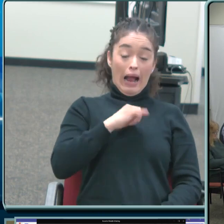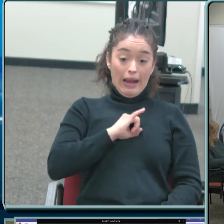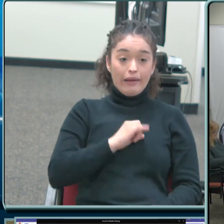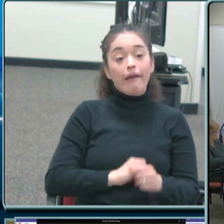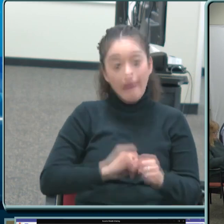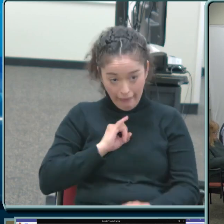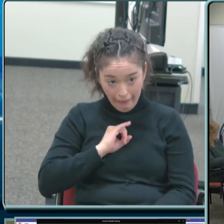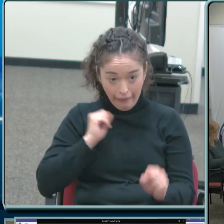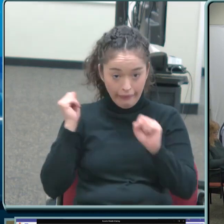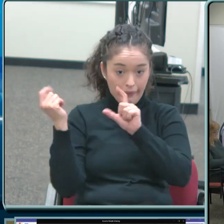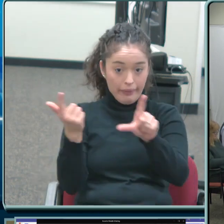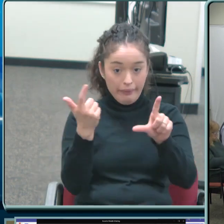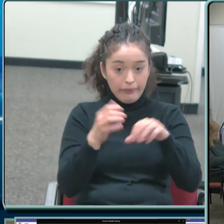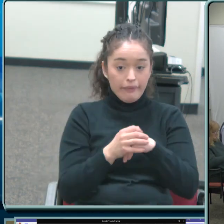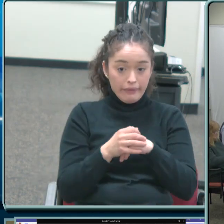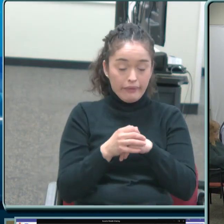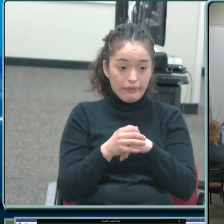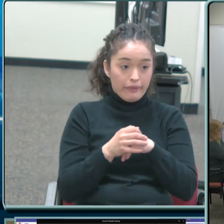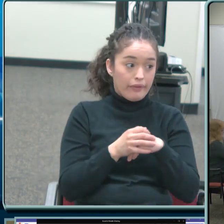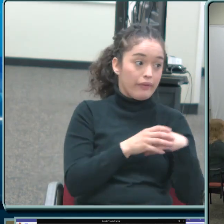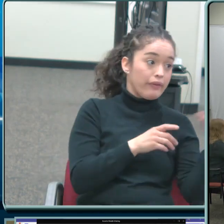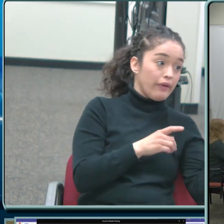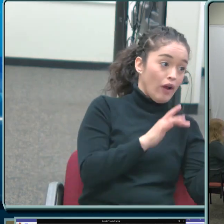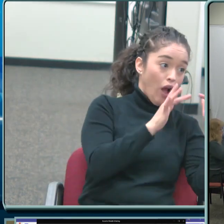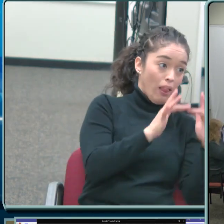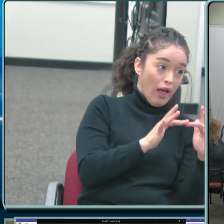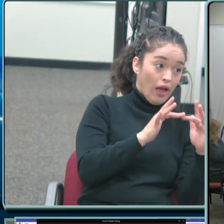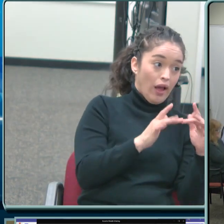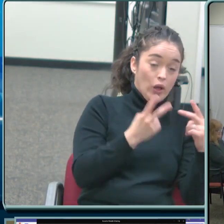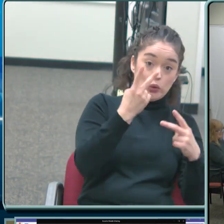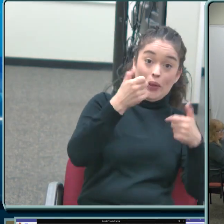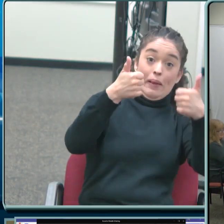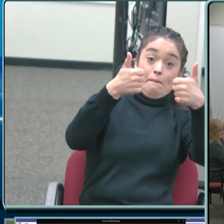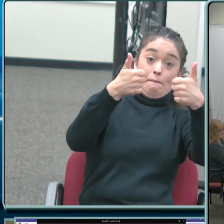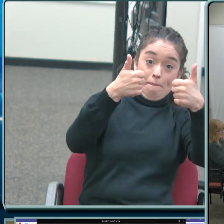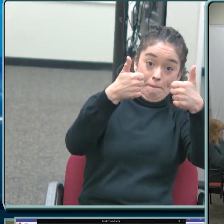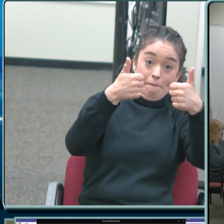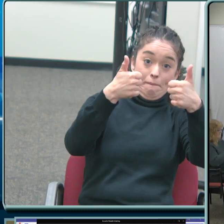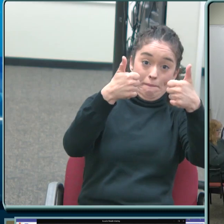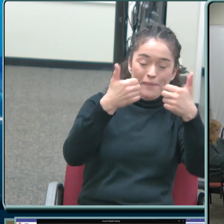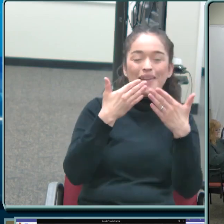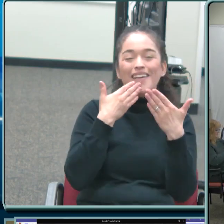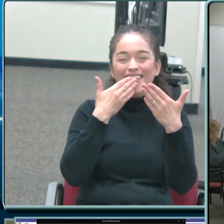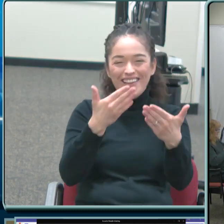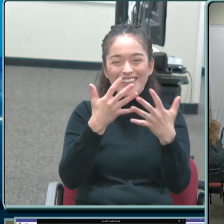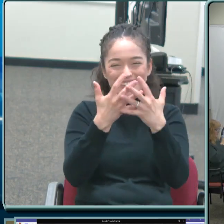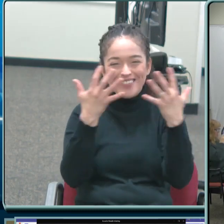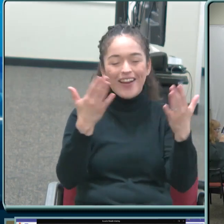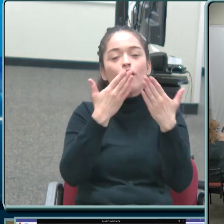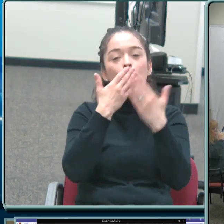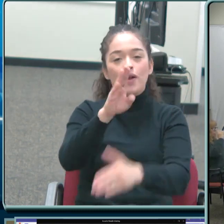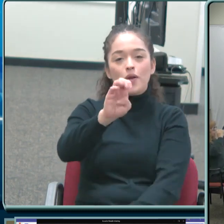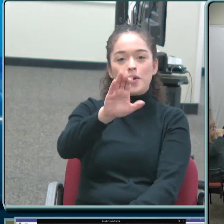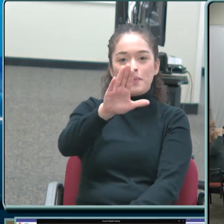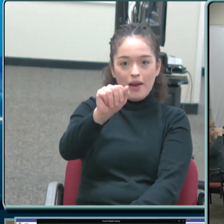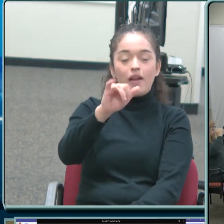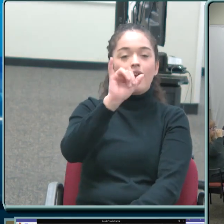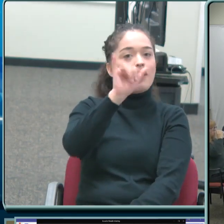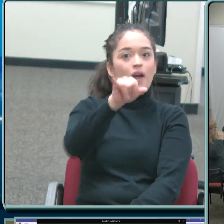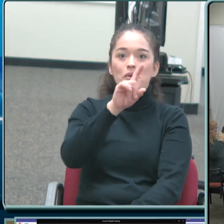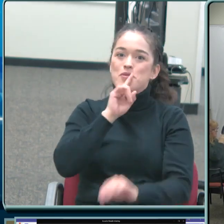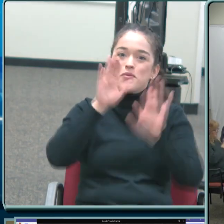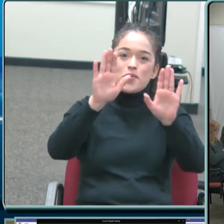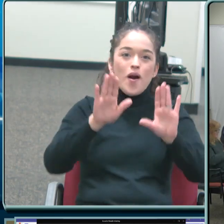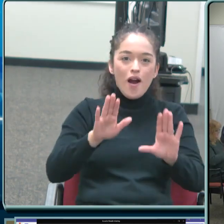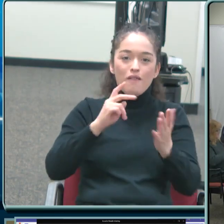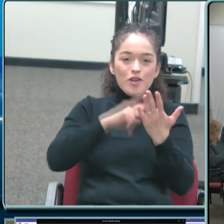Aye. Online? Got two thumbs up there. Thank you very much. Thank you, Becca. And it is a great program.